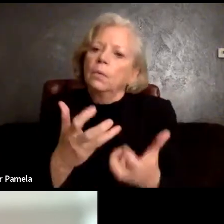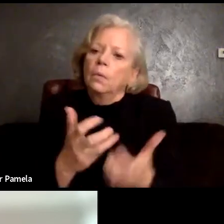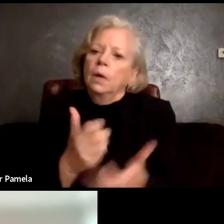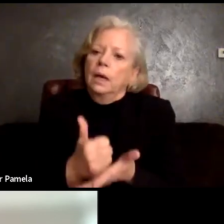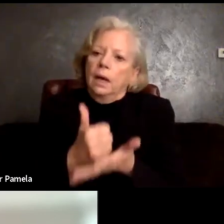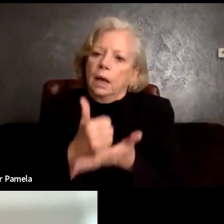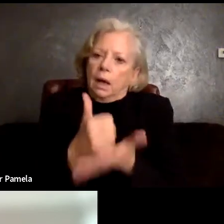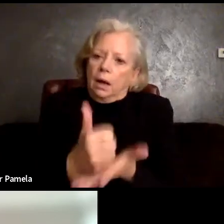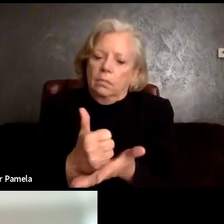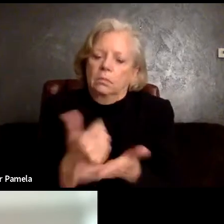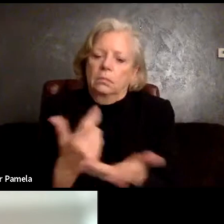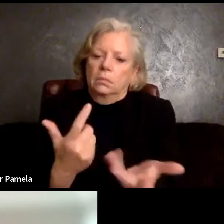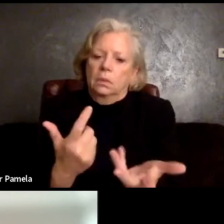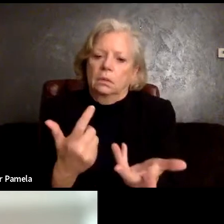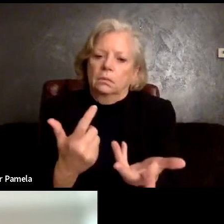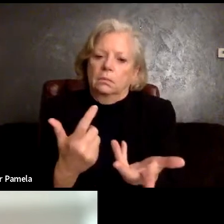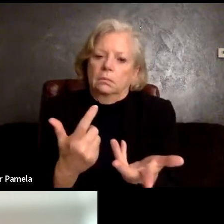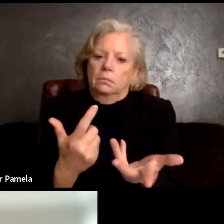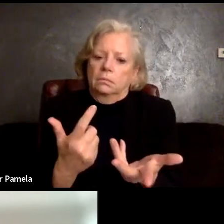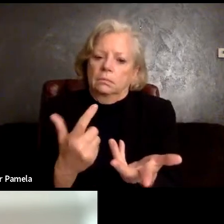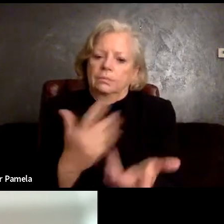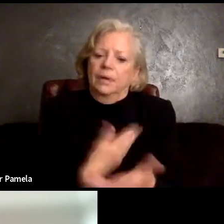at this point.